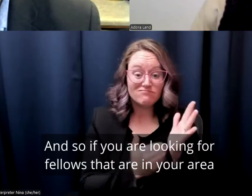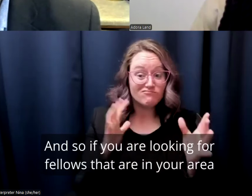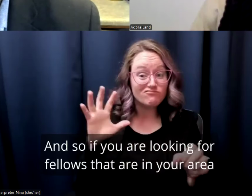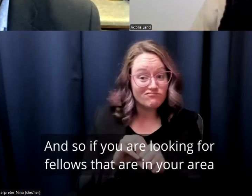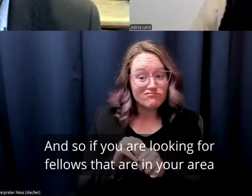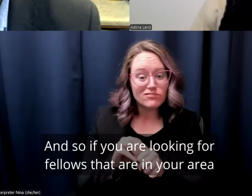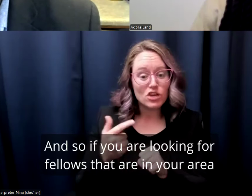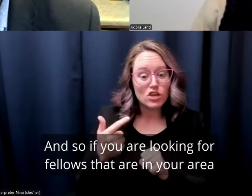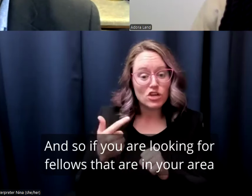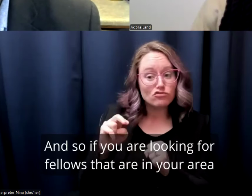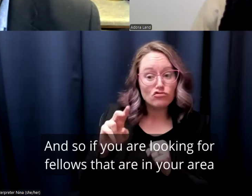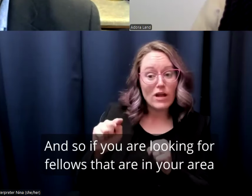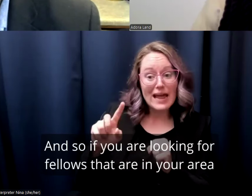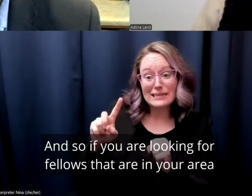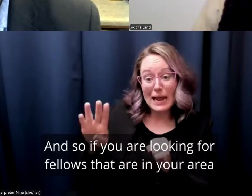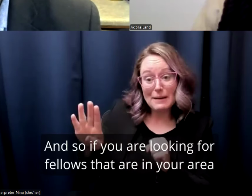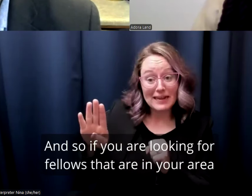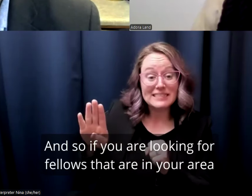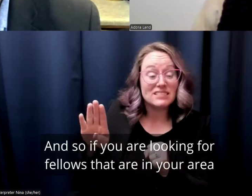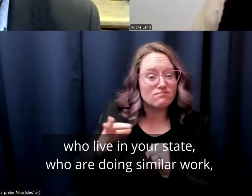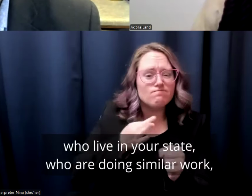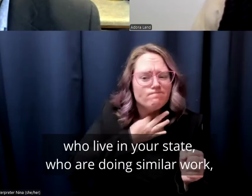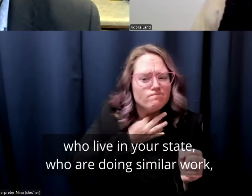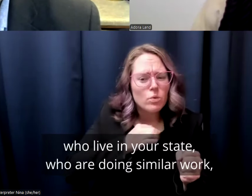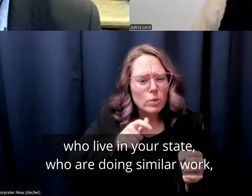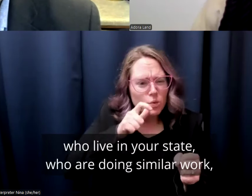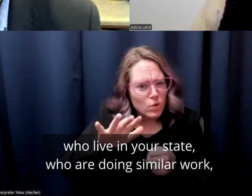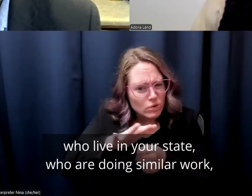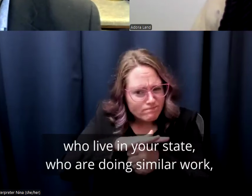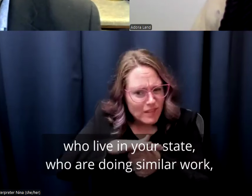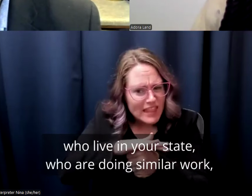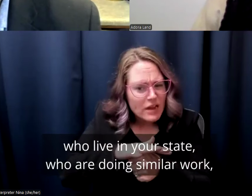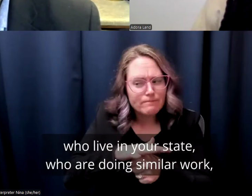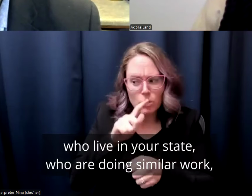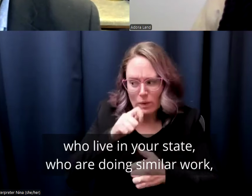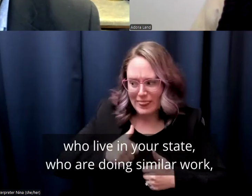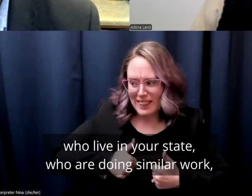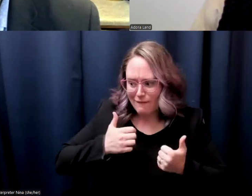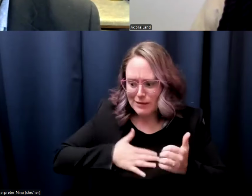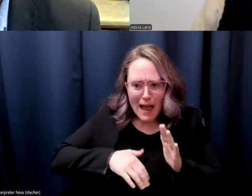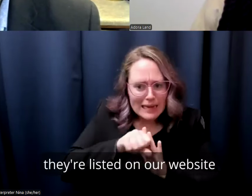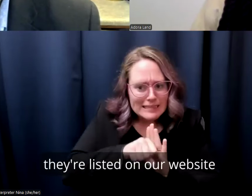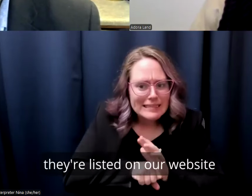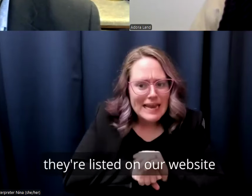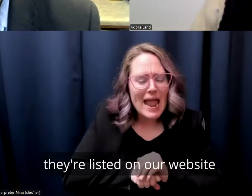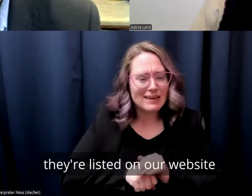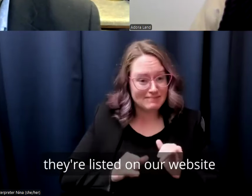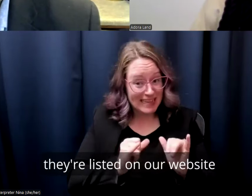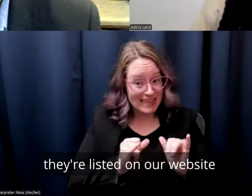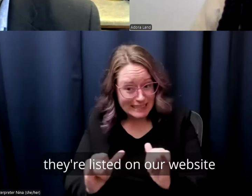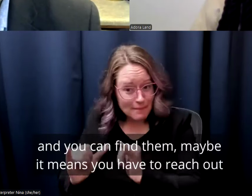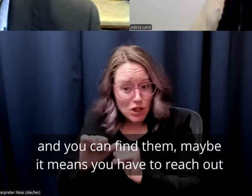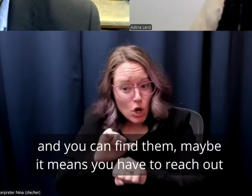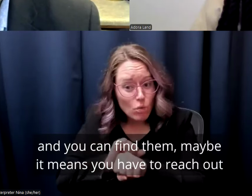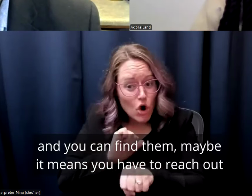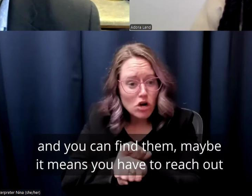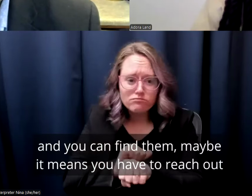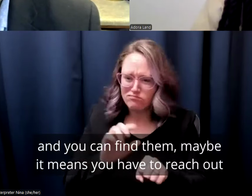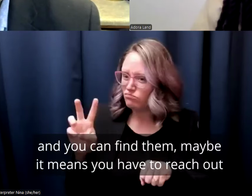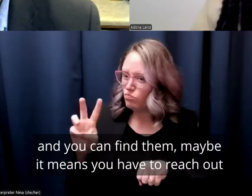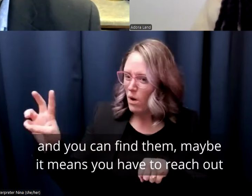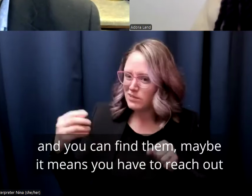if you are looking for fellows that are in your area, who live in your state, who are doing similar work, they're listed on our website and you